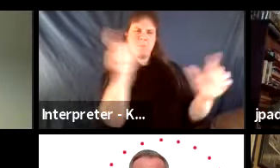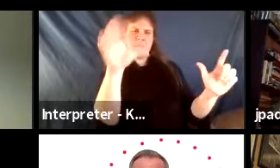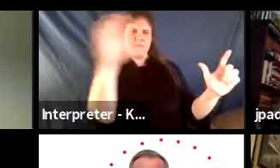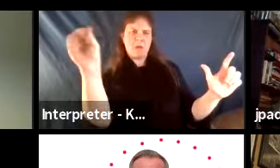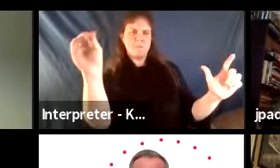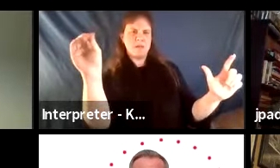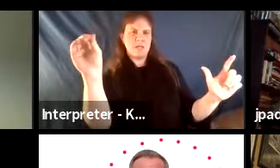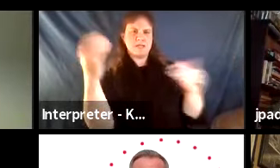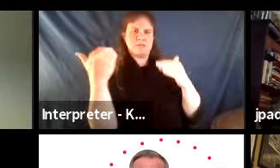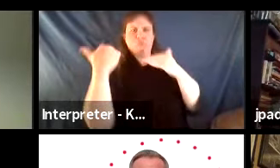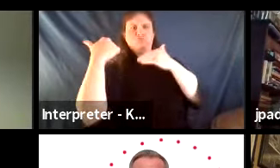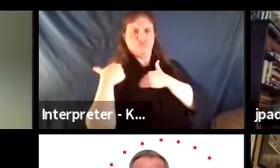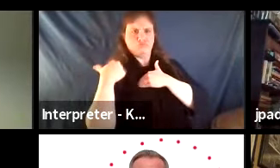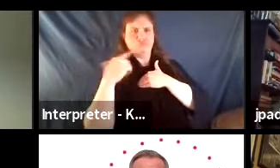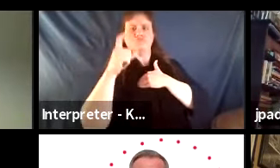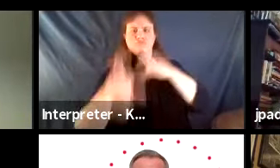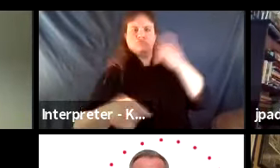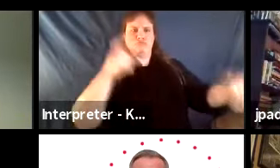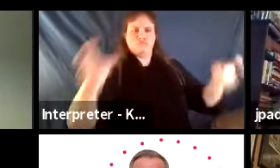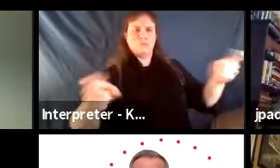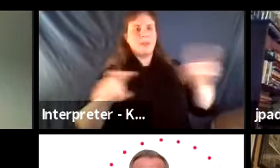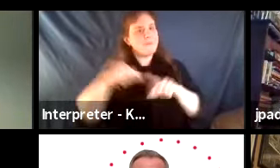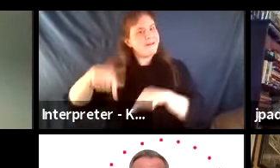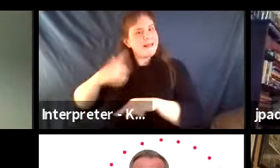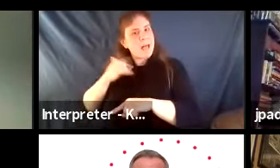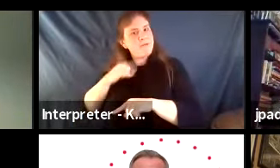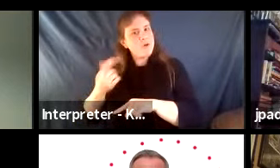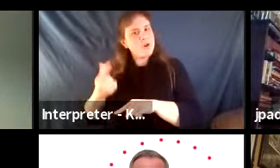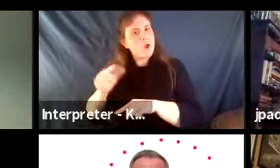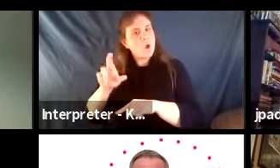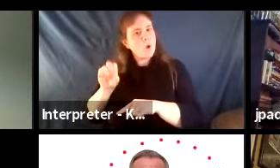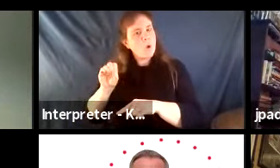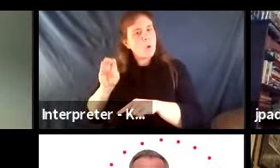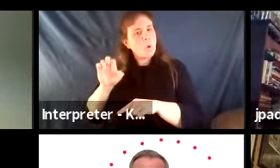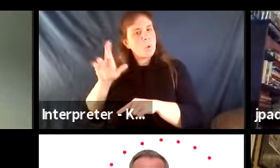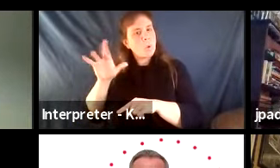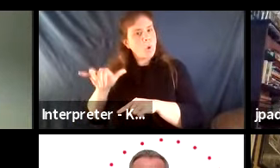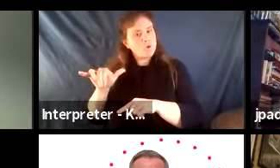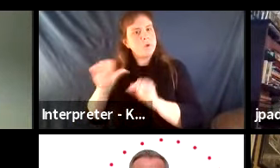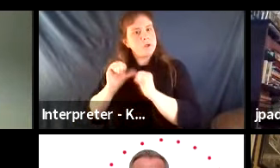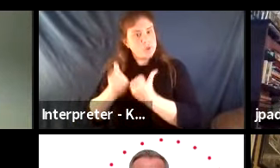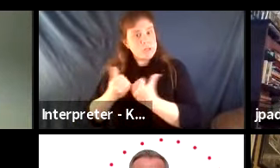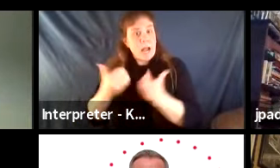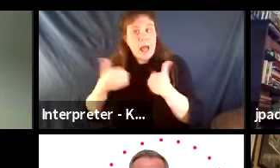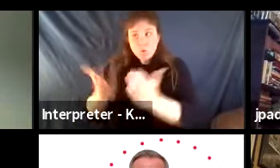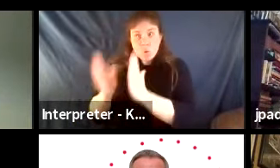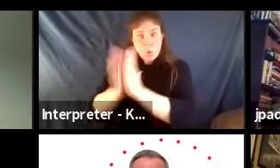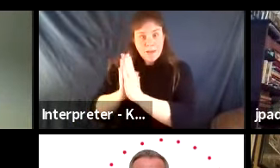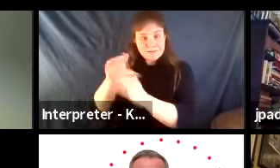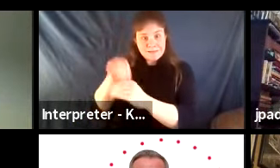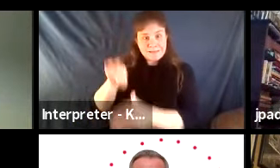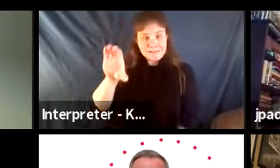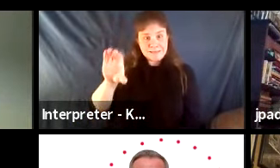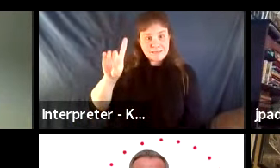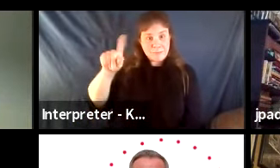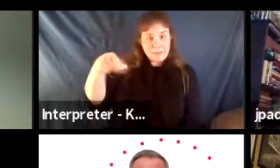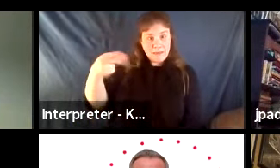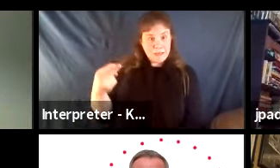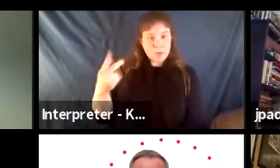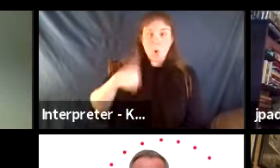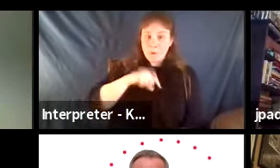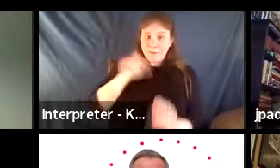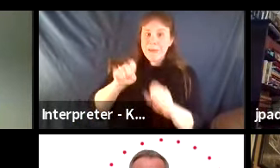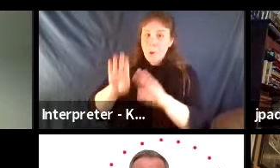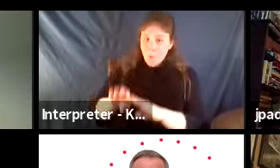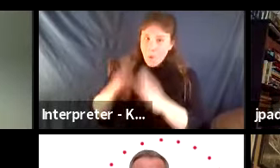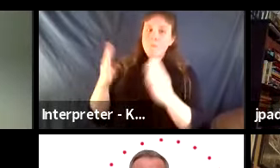the California Grocers Association has a request into CDPH to open up 1,000 grocery